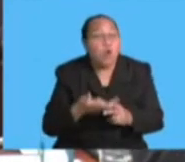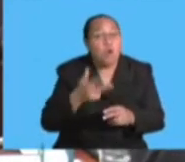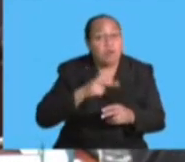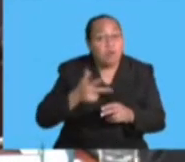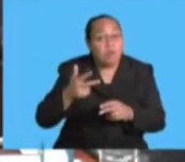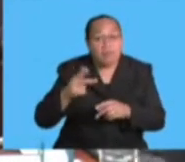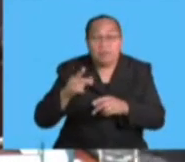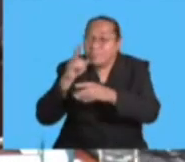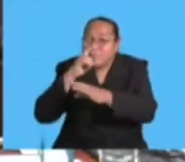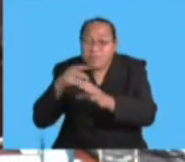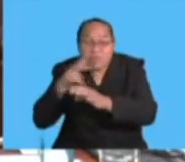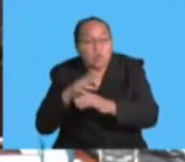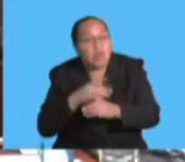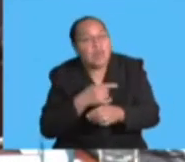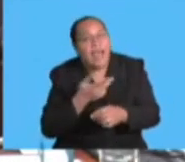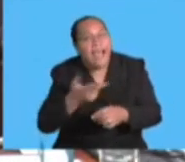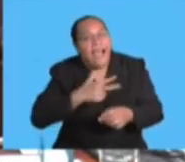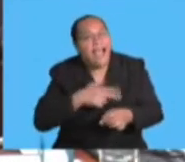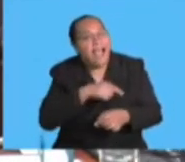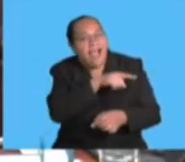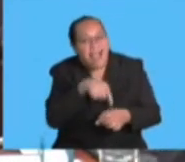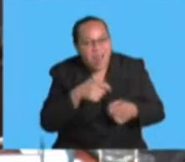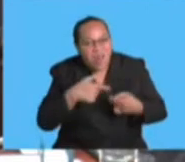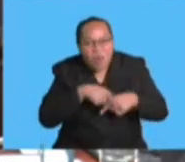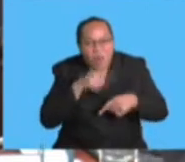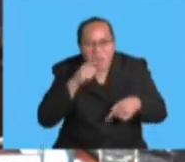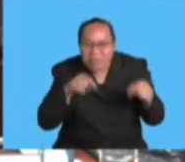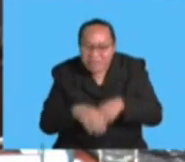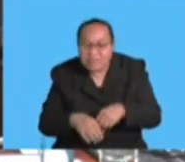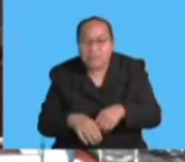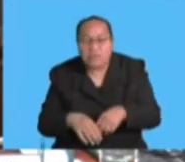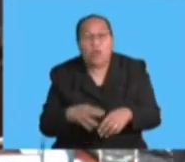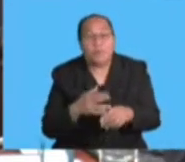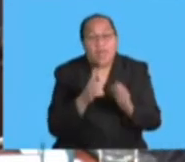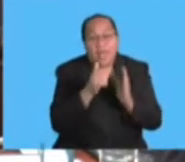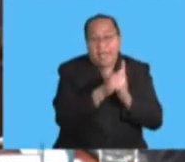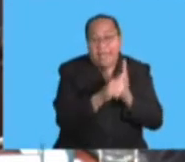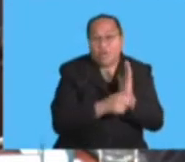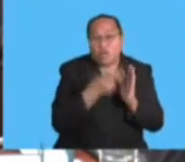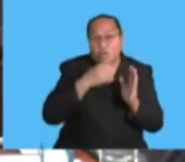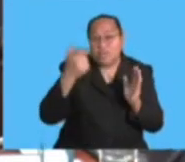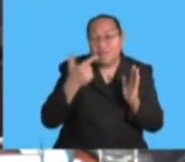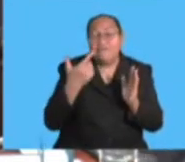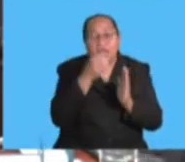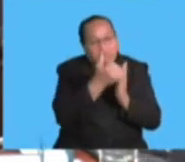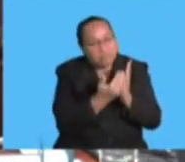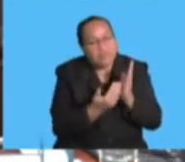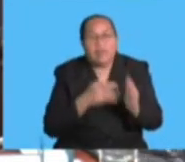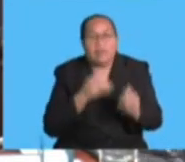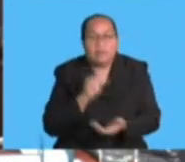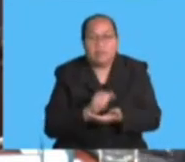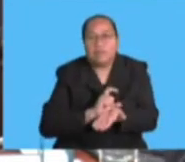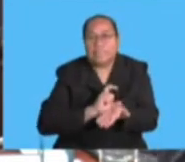film production in Fiji. Mr. Speaker, said the Employment Relation Act 2007 has set out clear process under